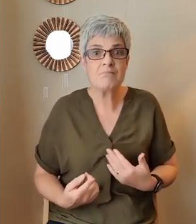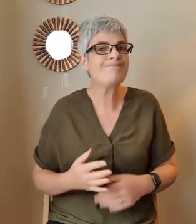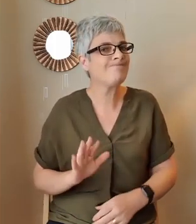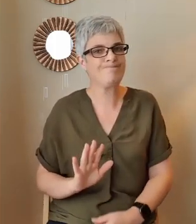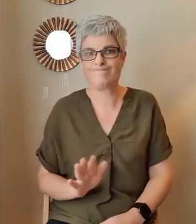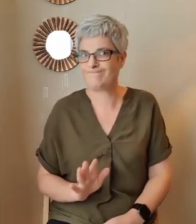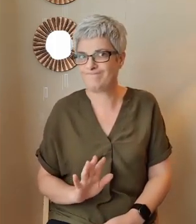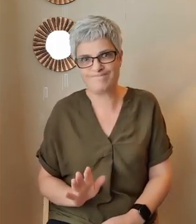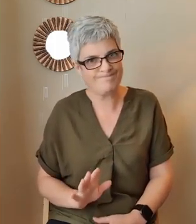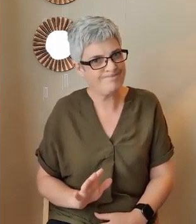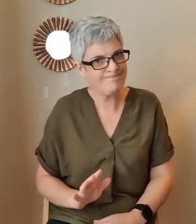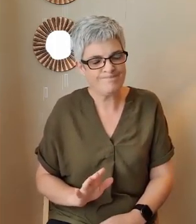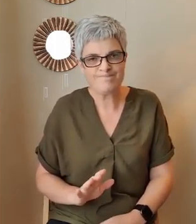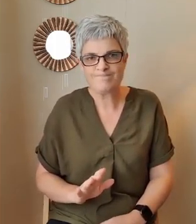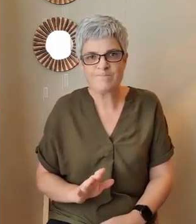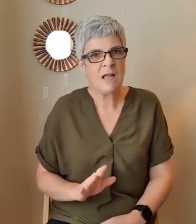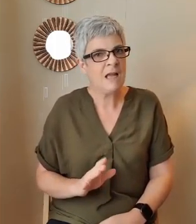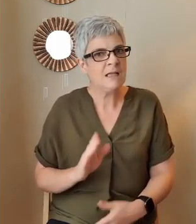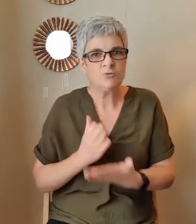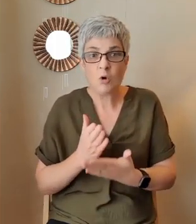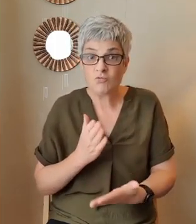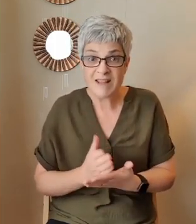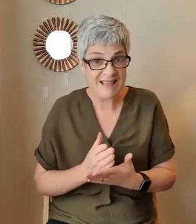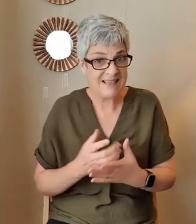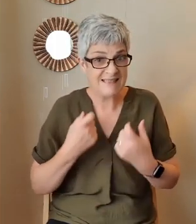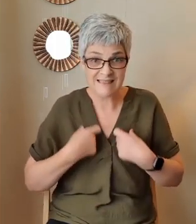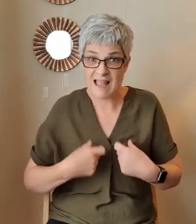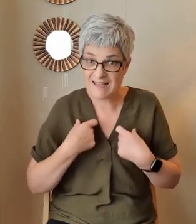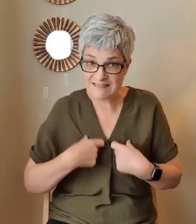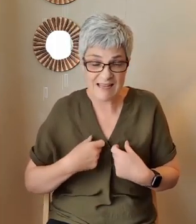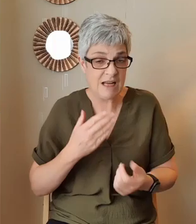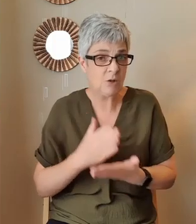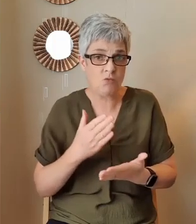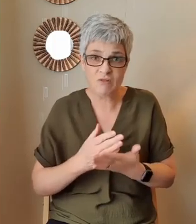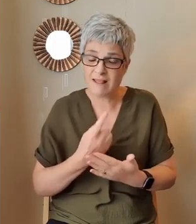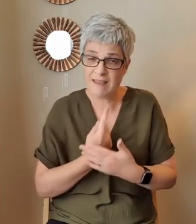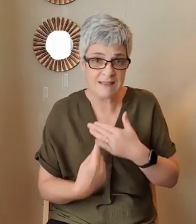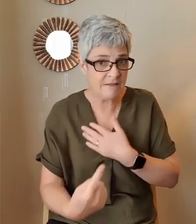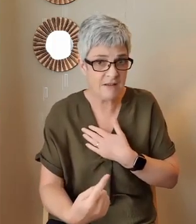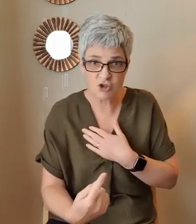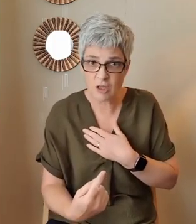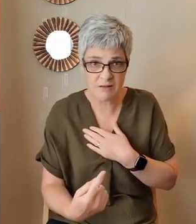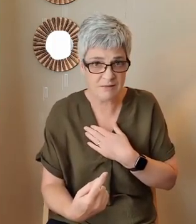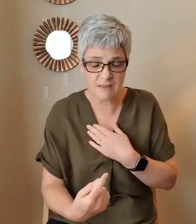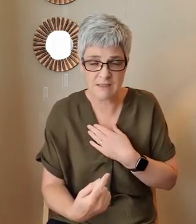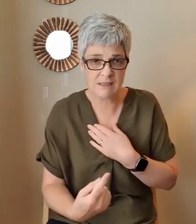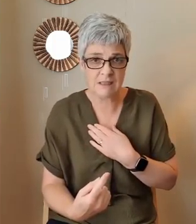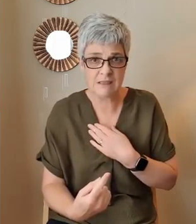Not really. It's not really as a society and not really as individuals.